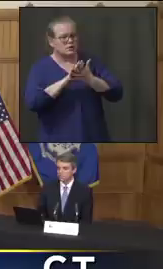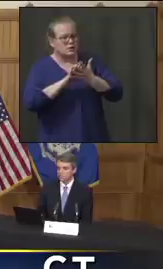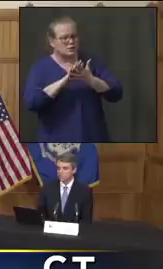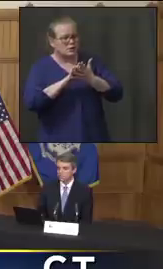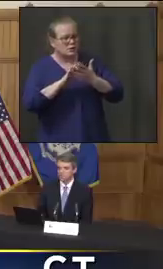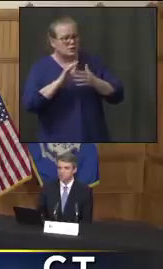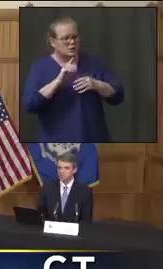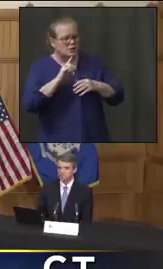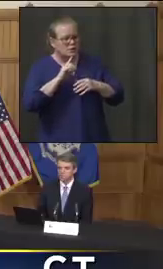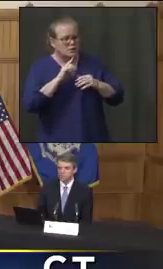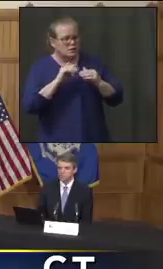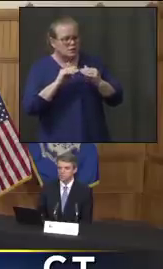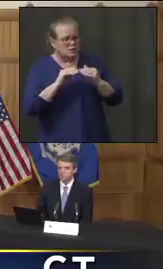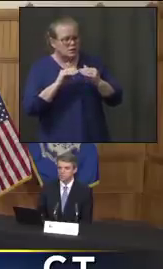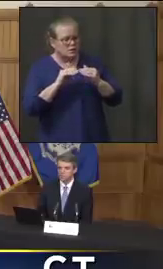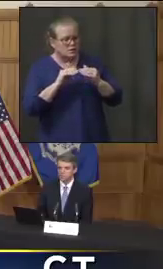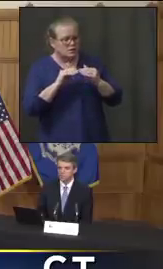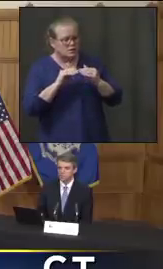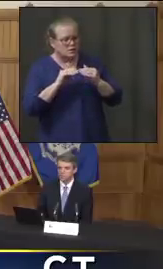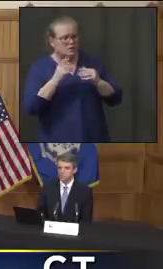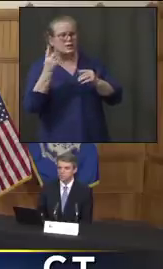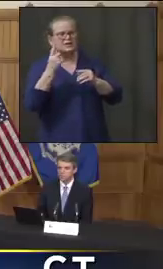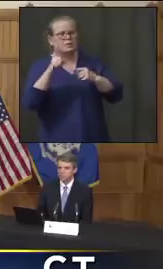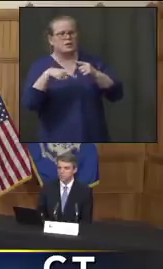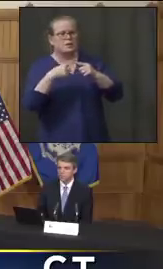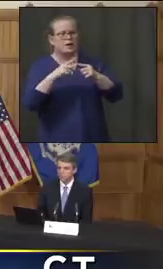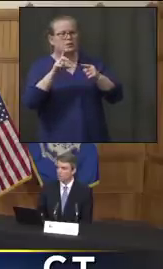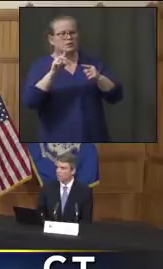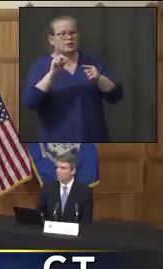say the DOL was their deadline today?